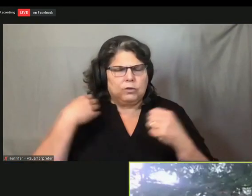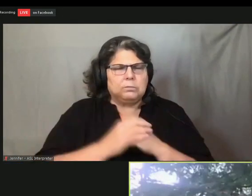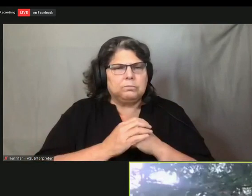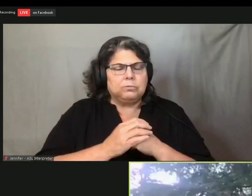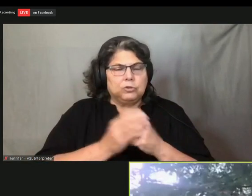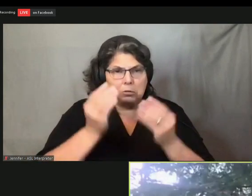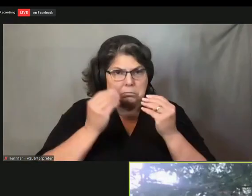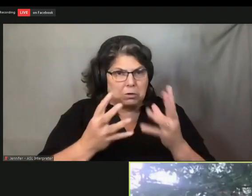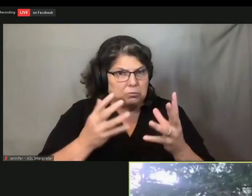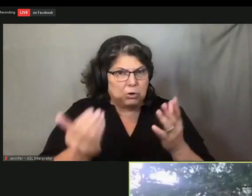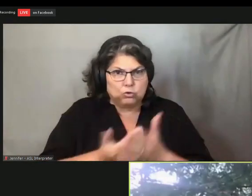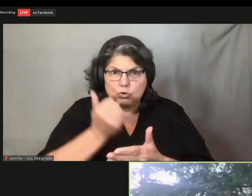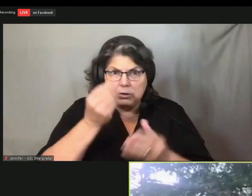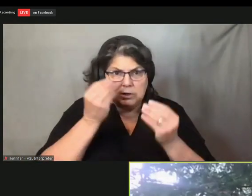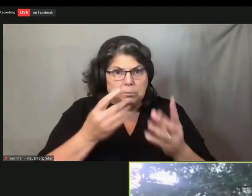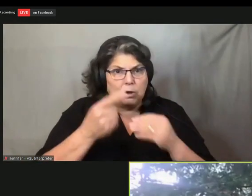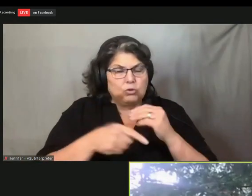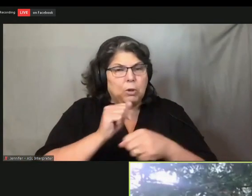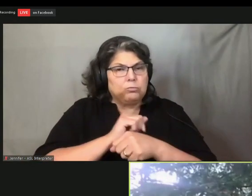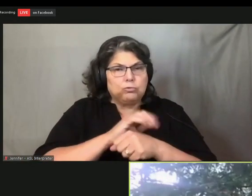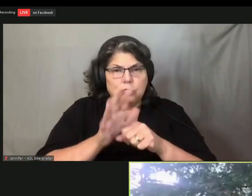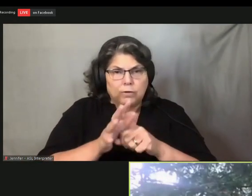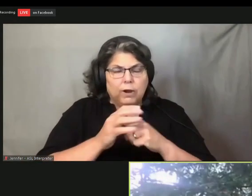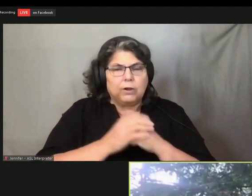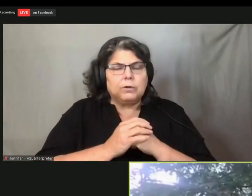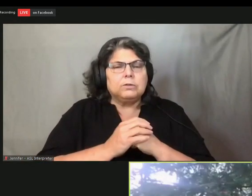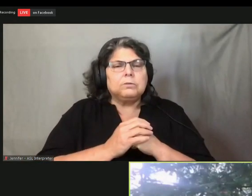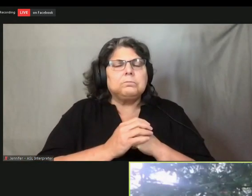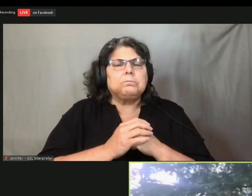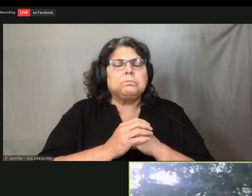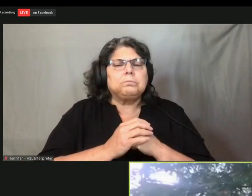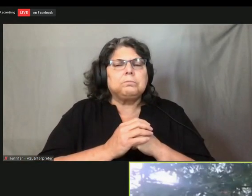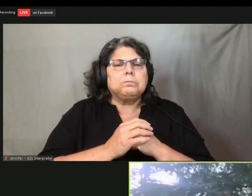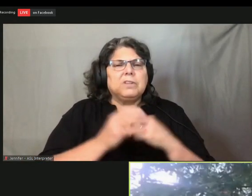as of September 15th. We now have